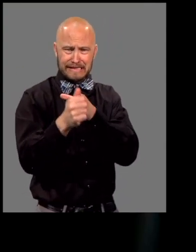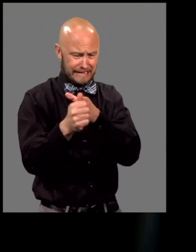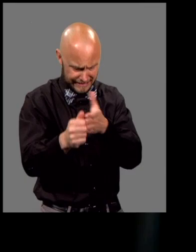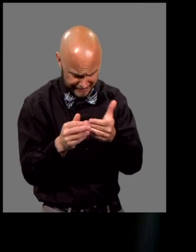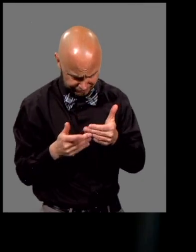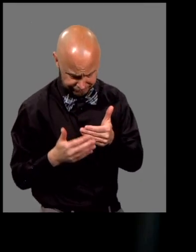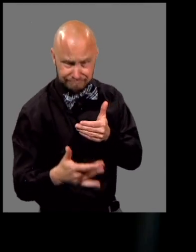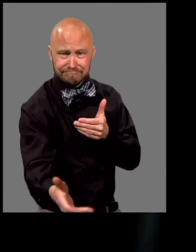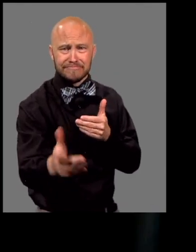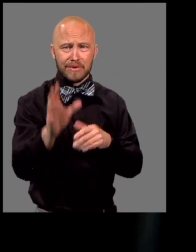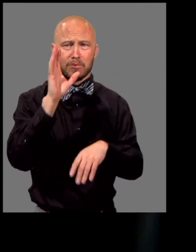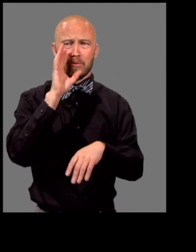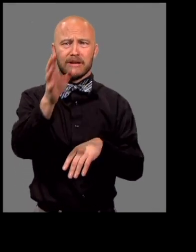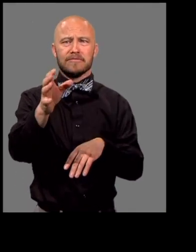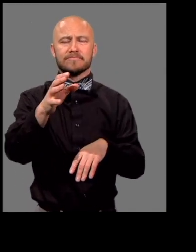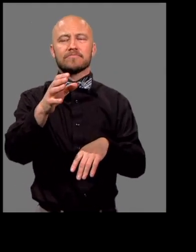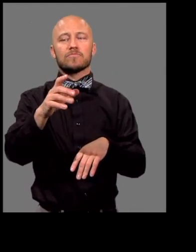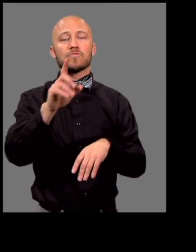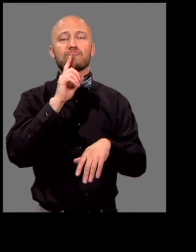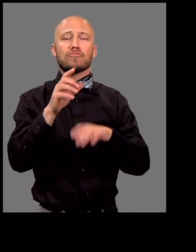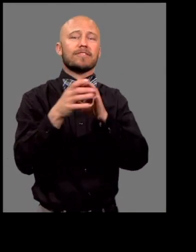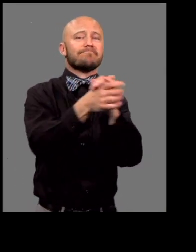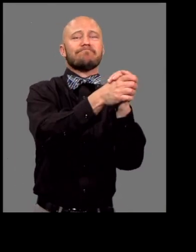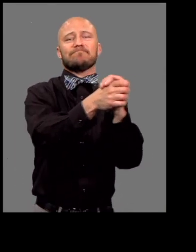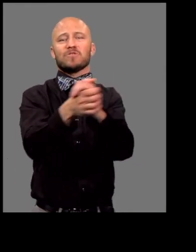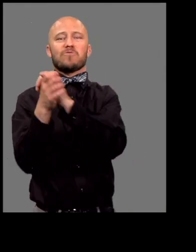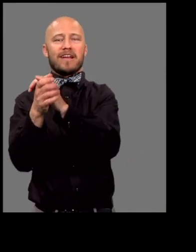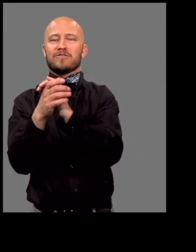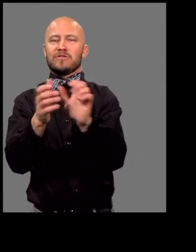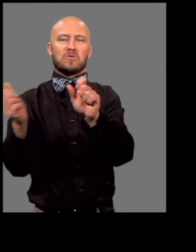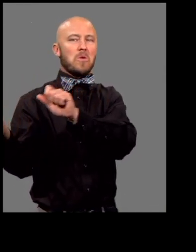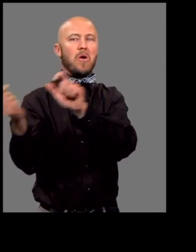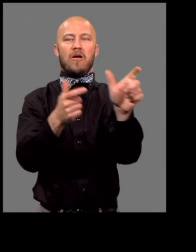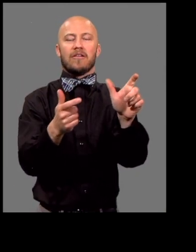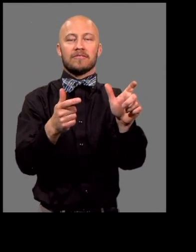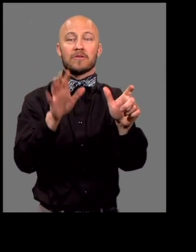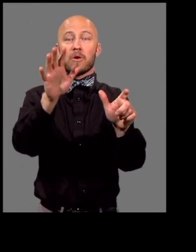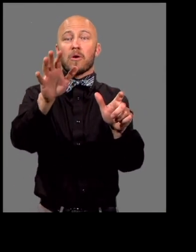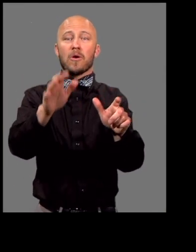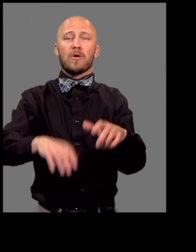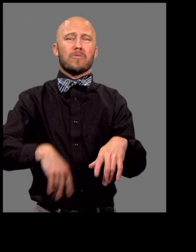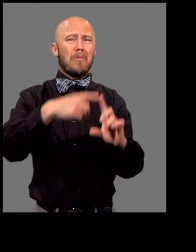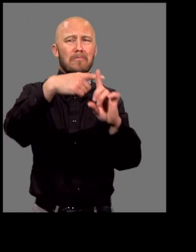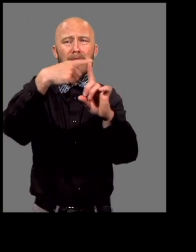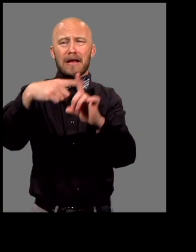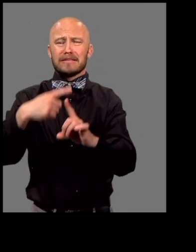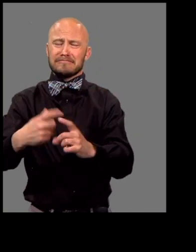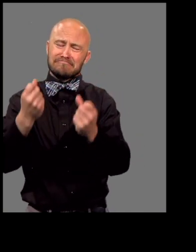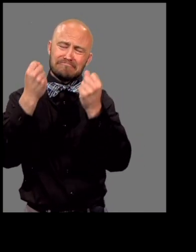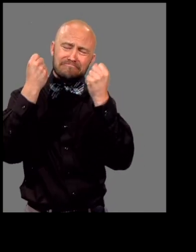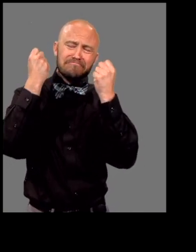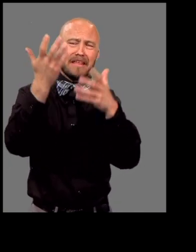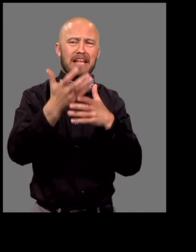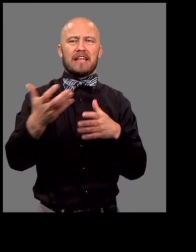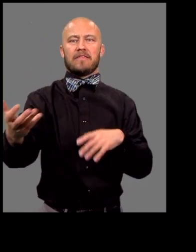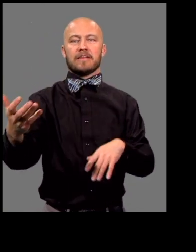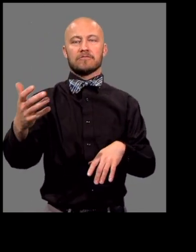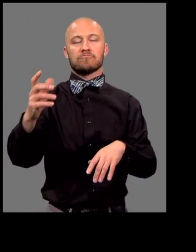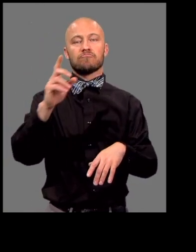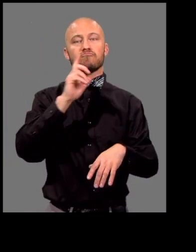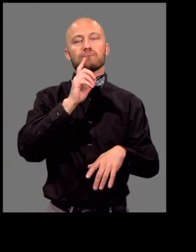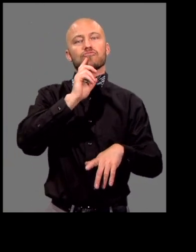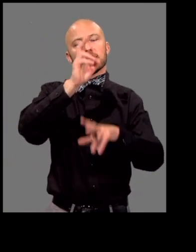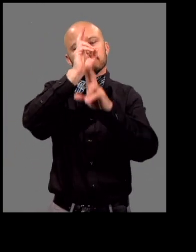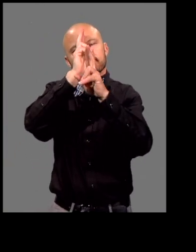the whole rest of your life. My sincere congratulations to each of you on your amazing accomplishments at PCC. We're so